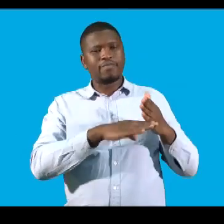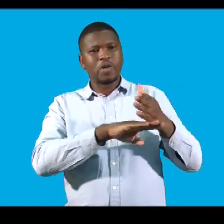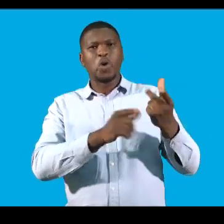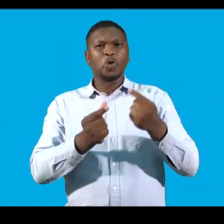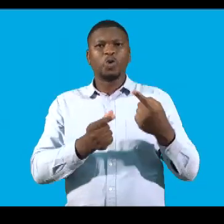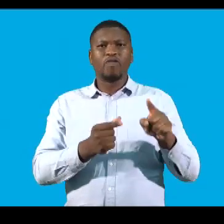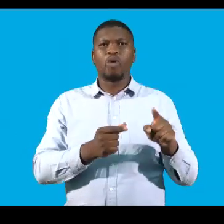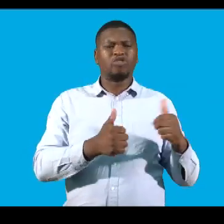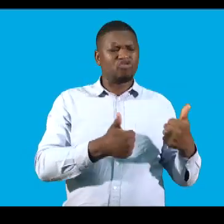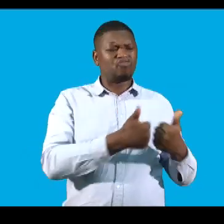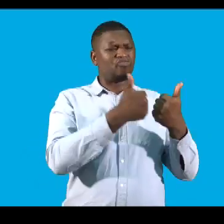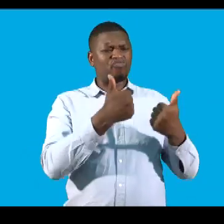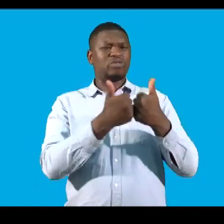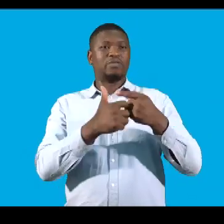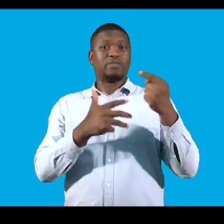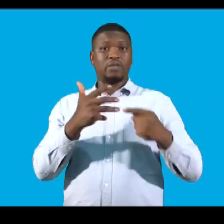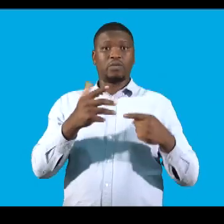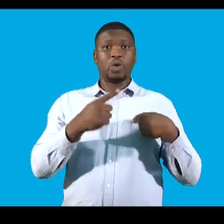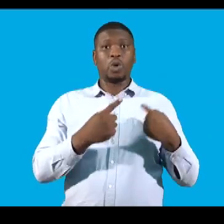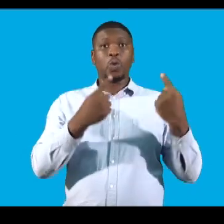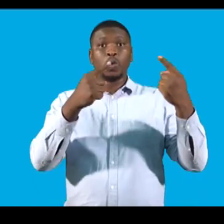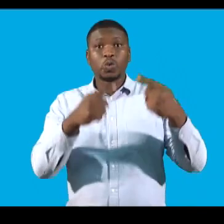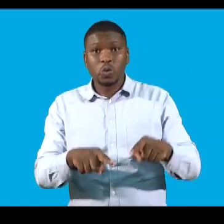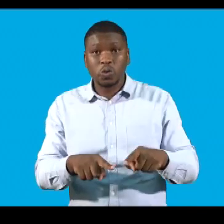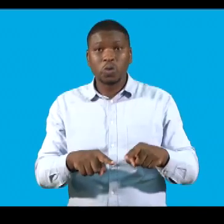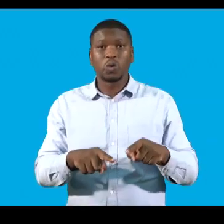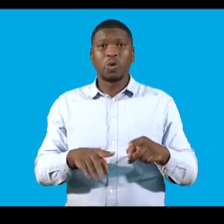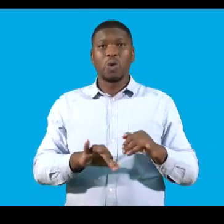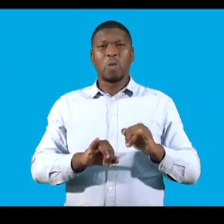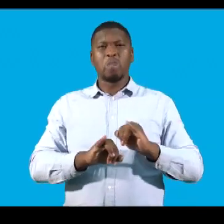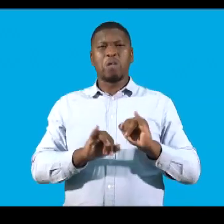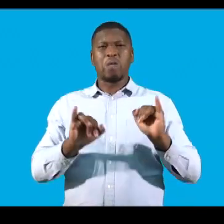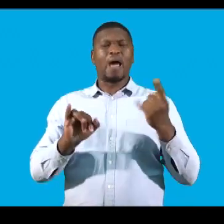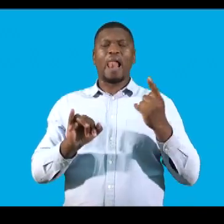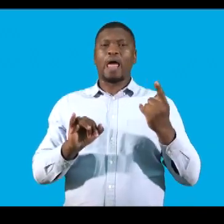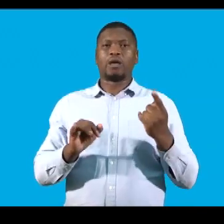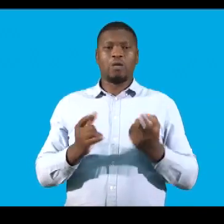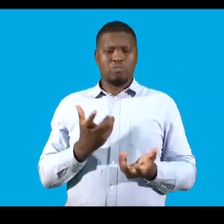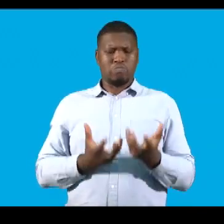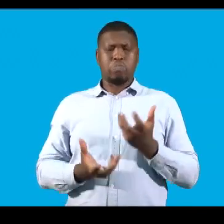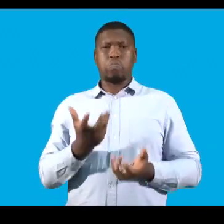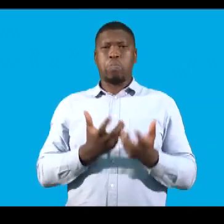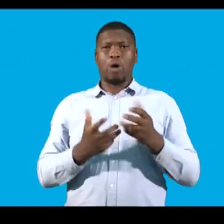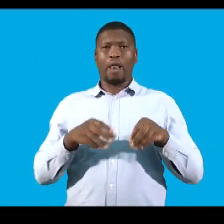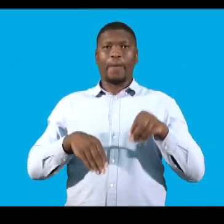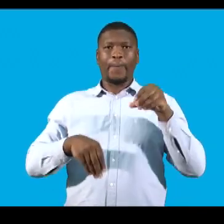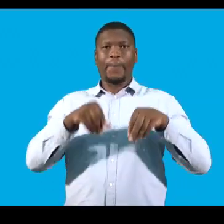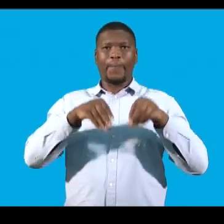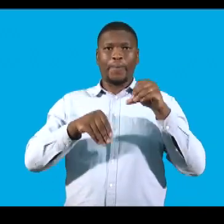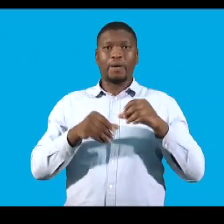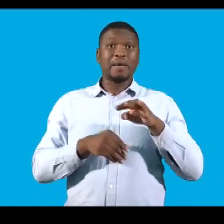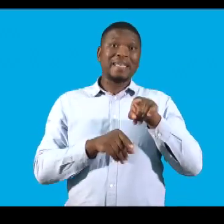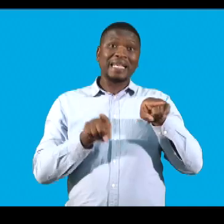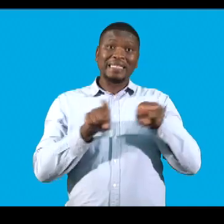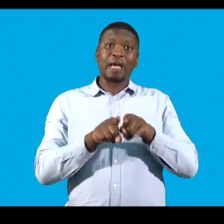the troublesome seas into the boiling sand. Yeah, we have a